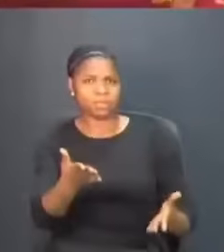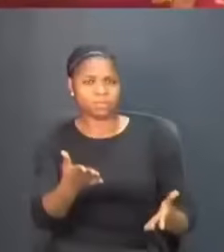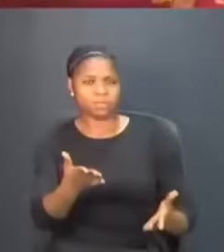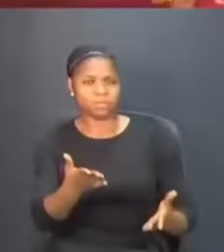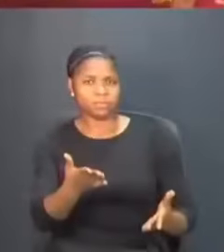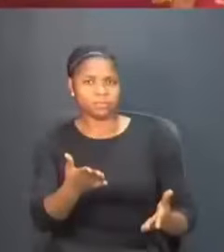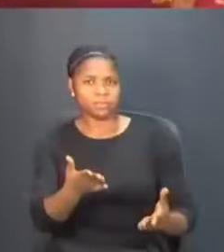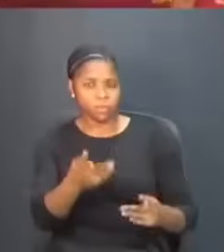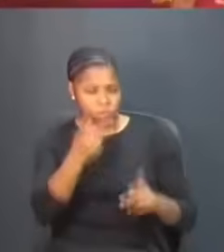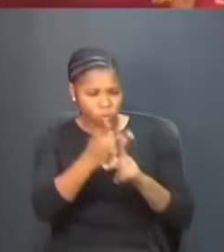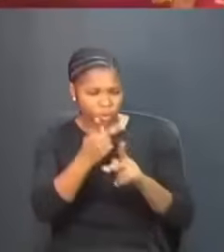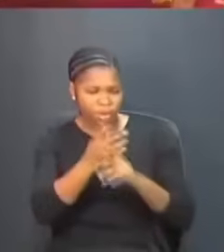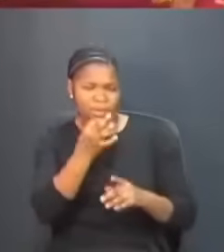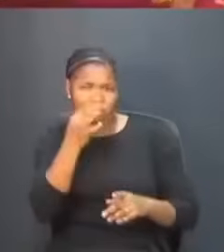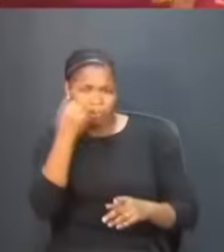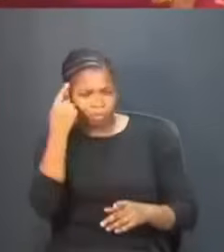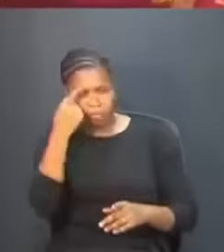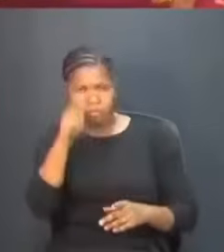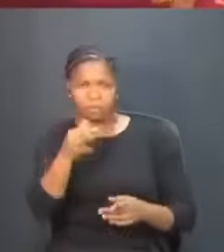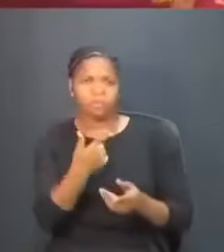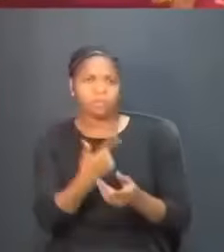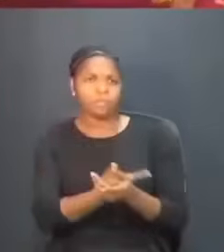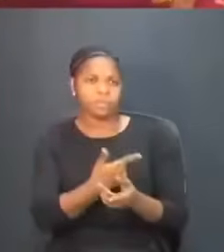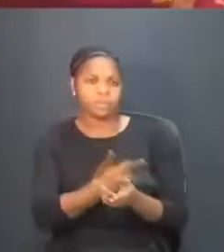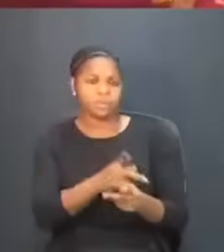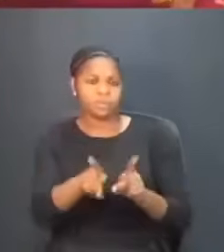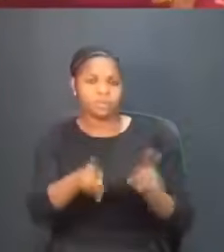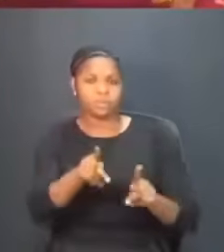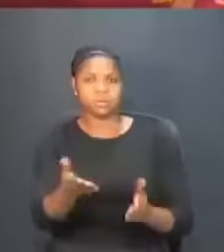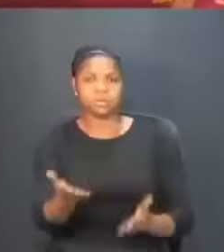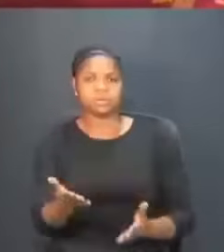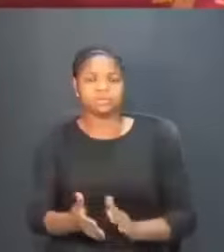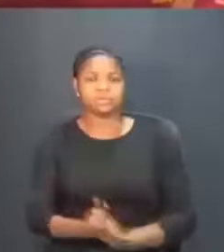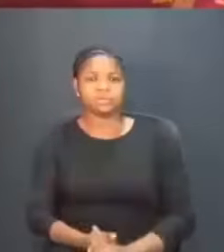tell you. Honorable Minister, address the chair.